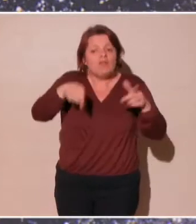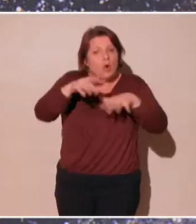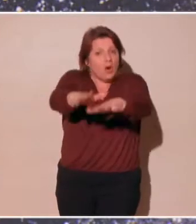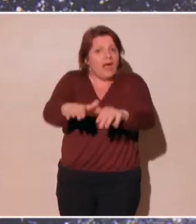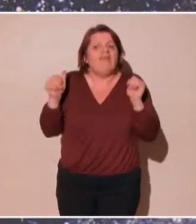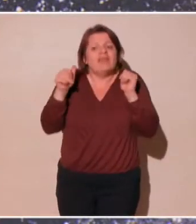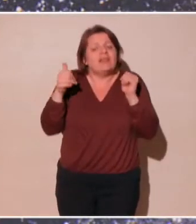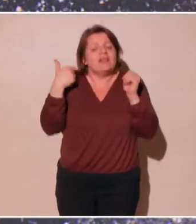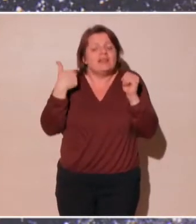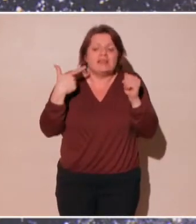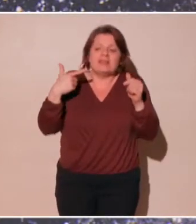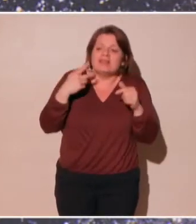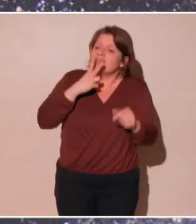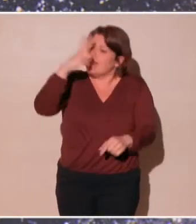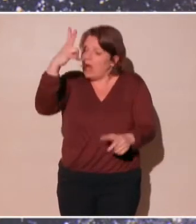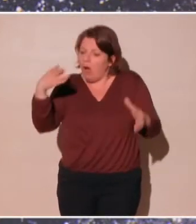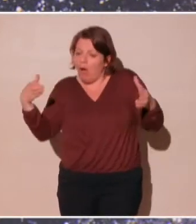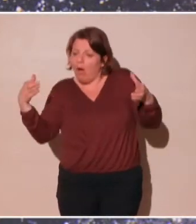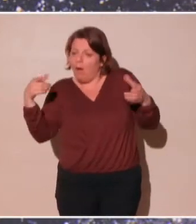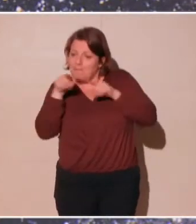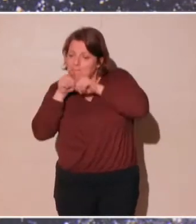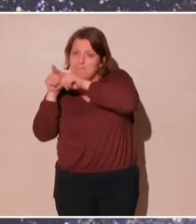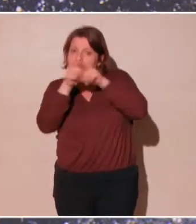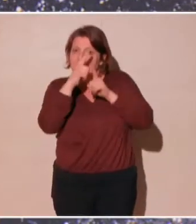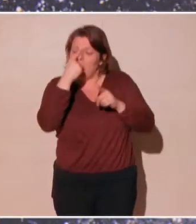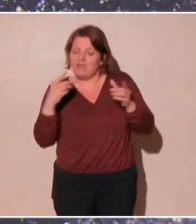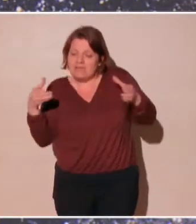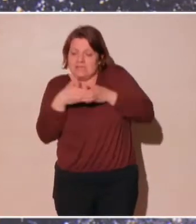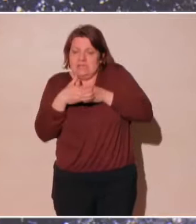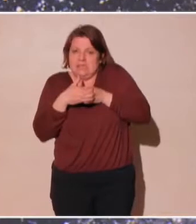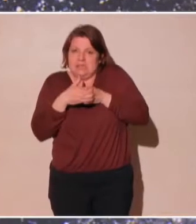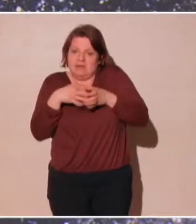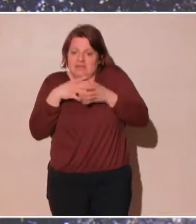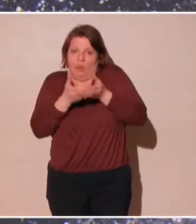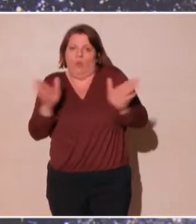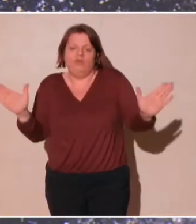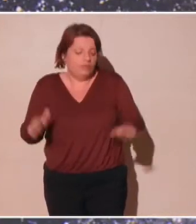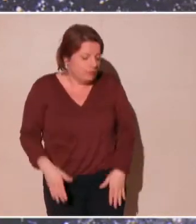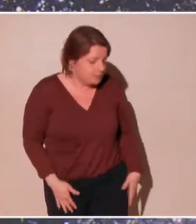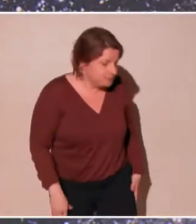we need to work on not having too much concentration of talents.